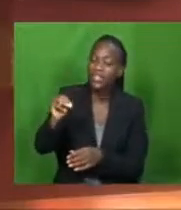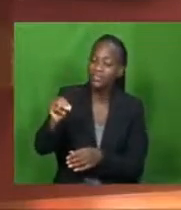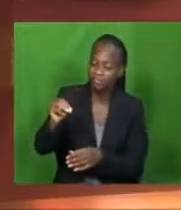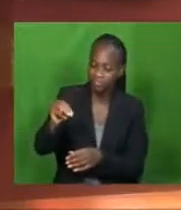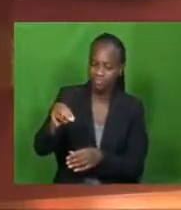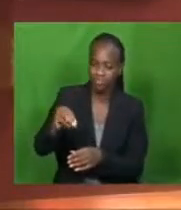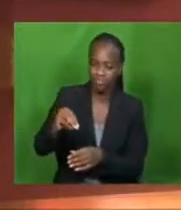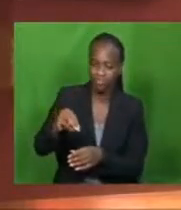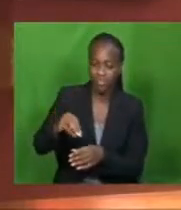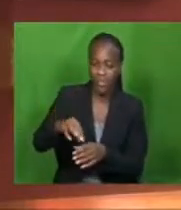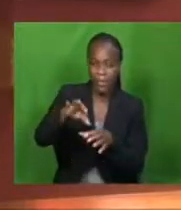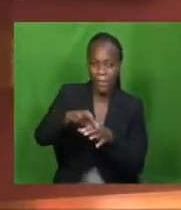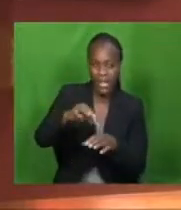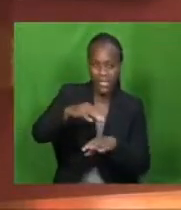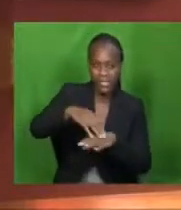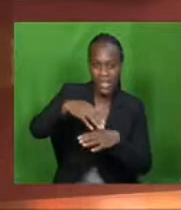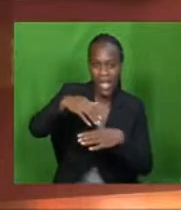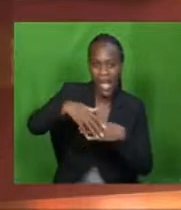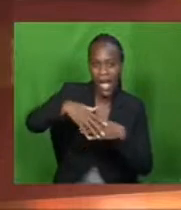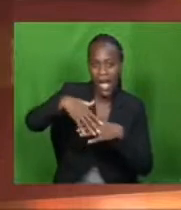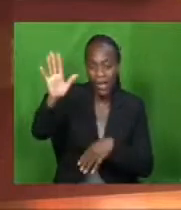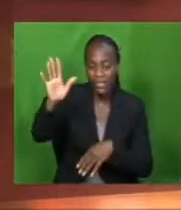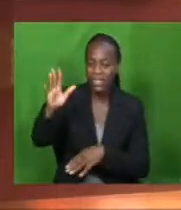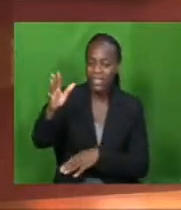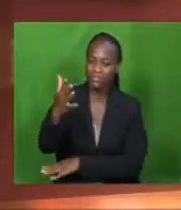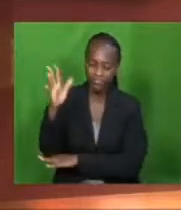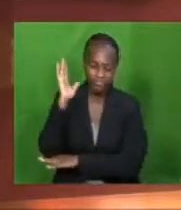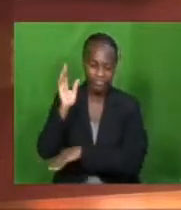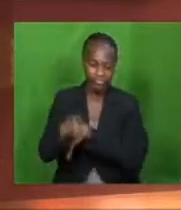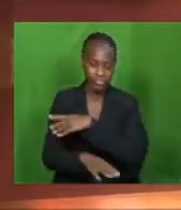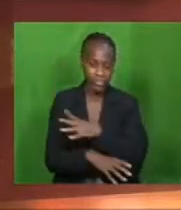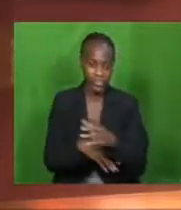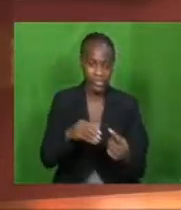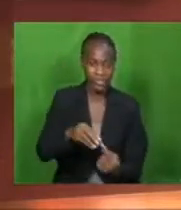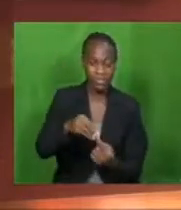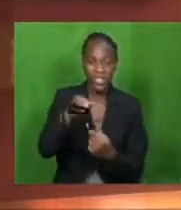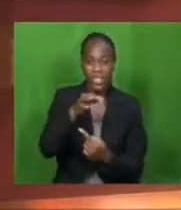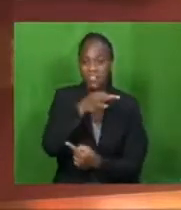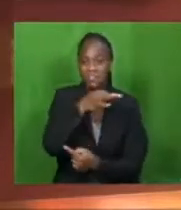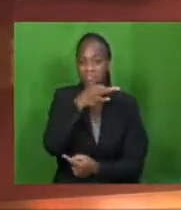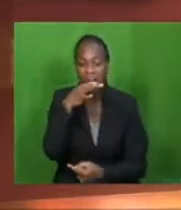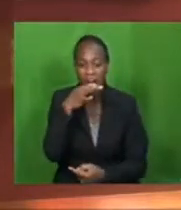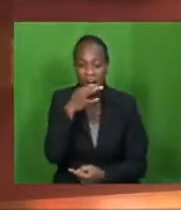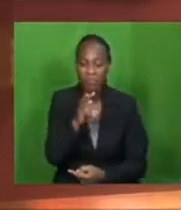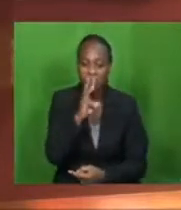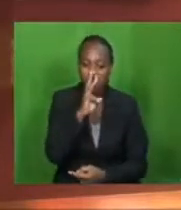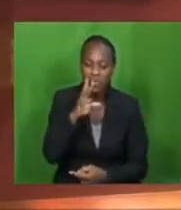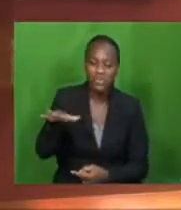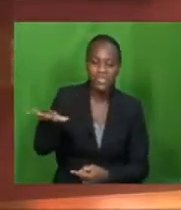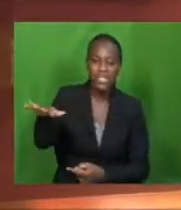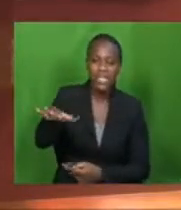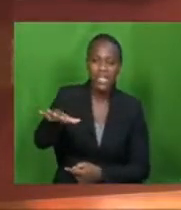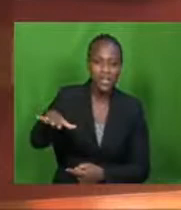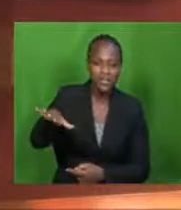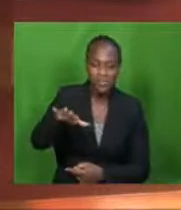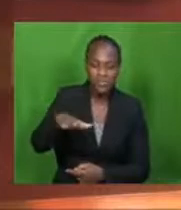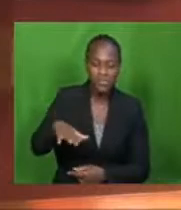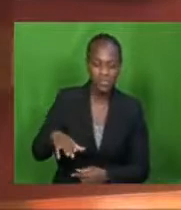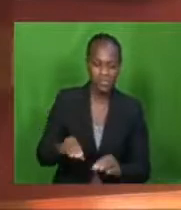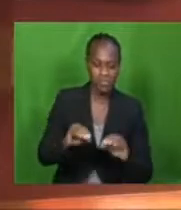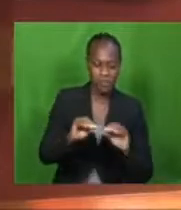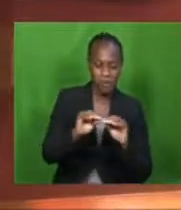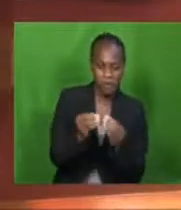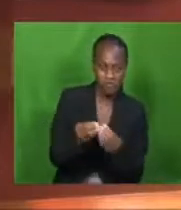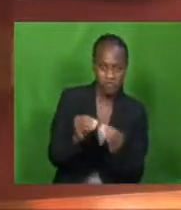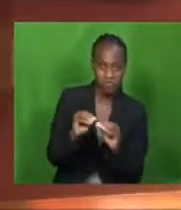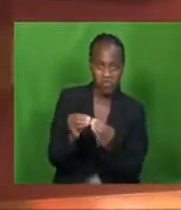forest reserves, particularly around farms, degraded watershed areas, boundaries, office compounds,